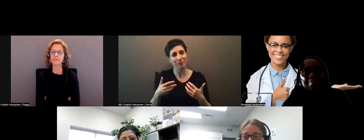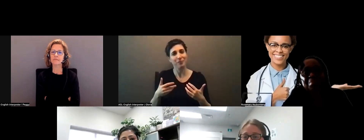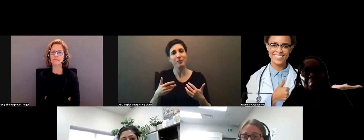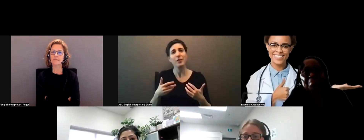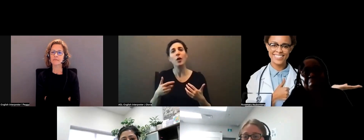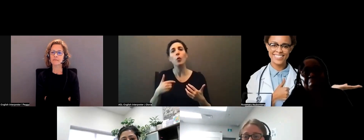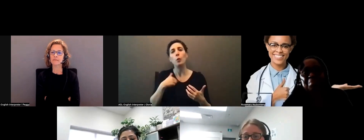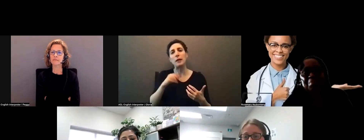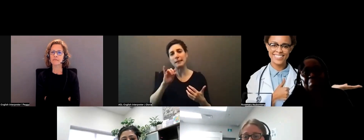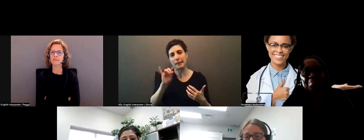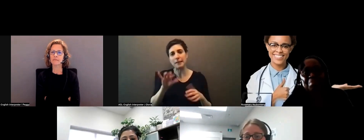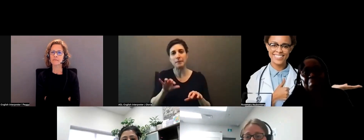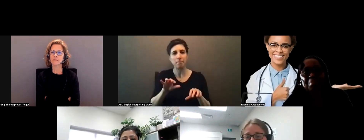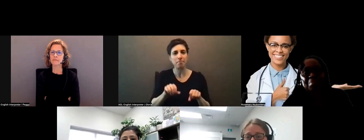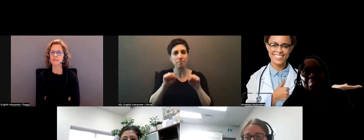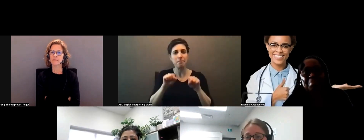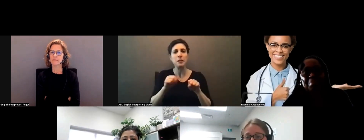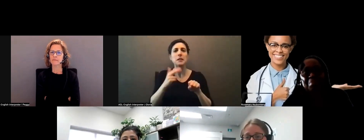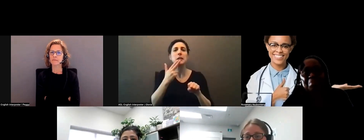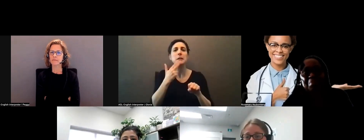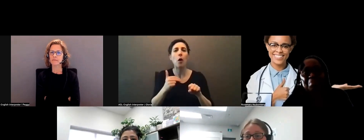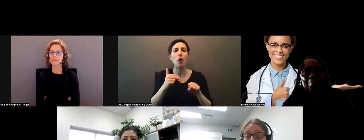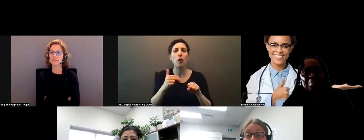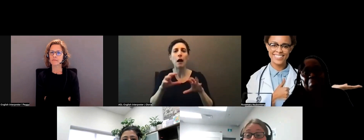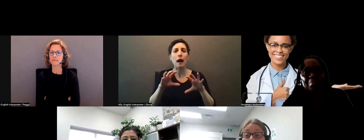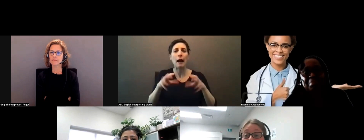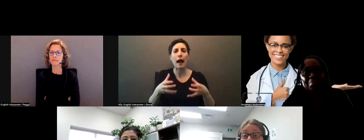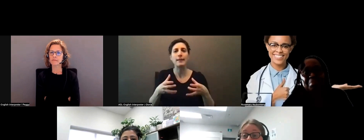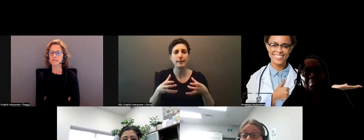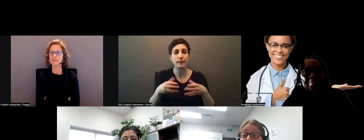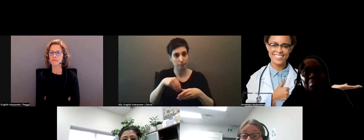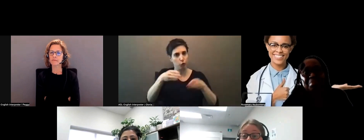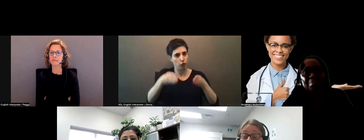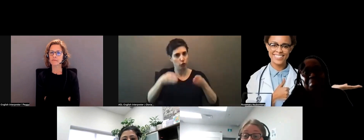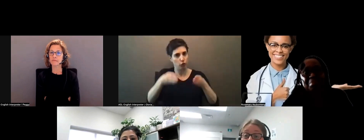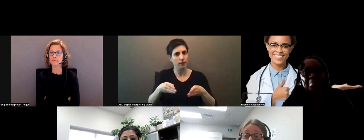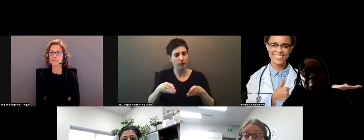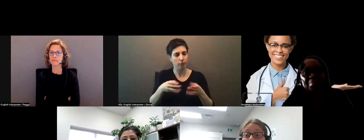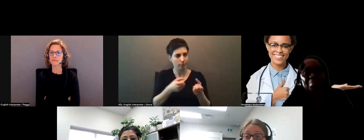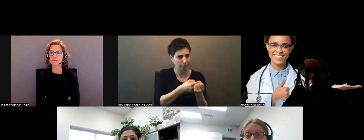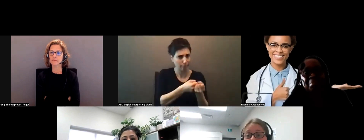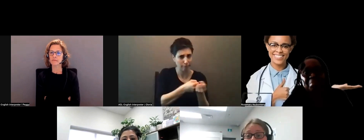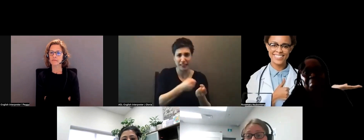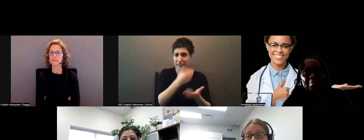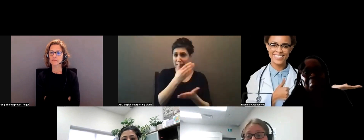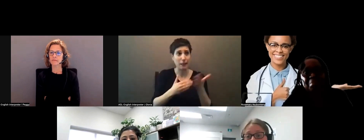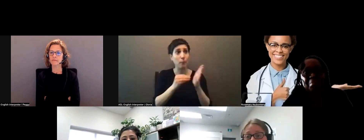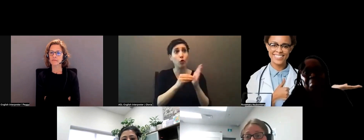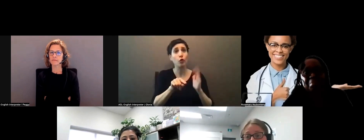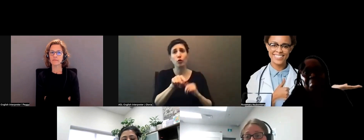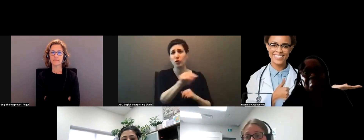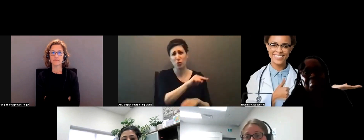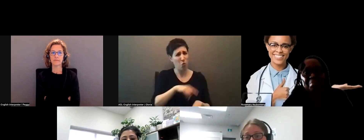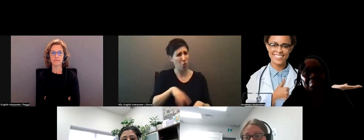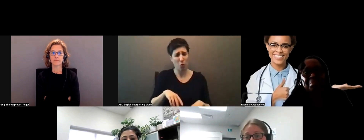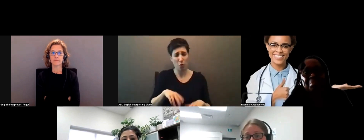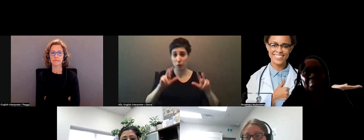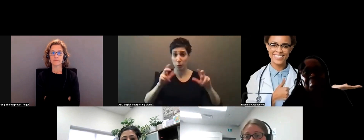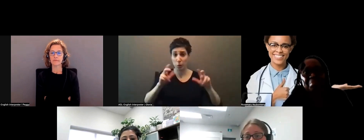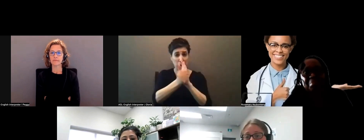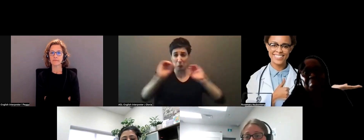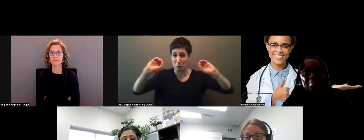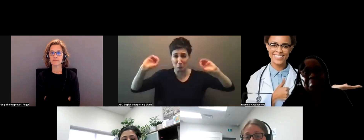small class under safety and health restrictions to support the learners who really needed support